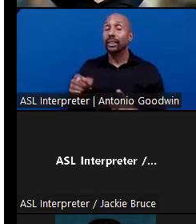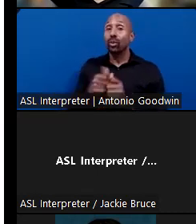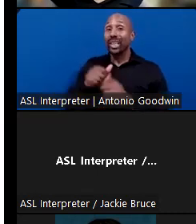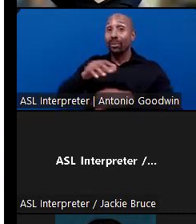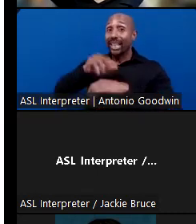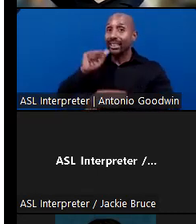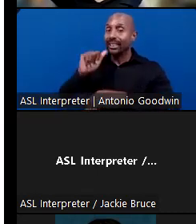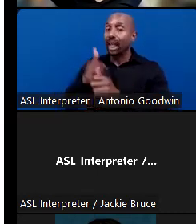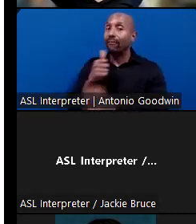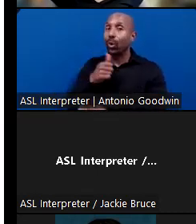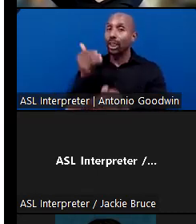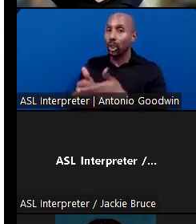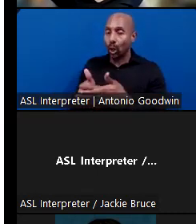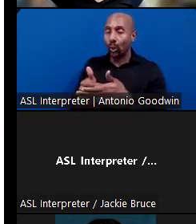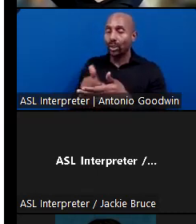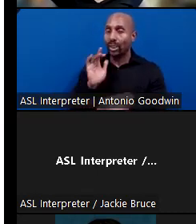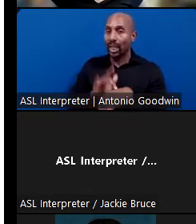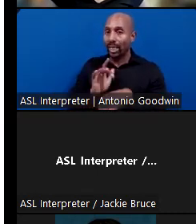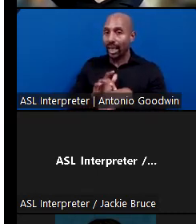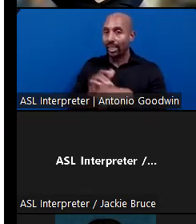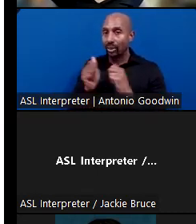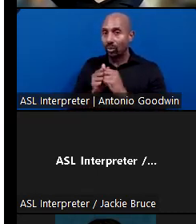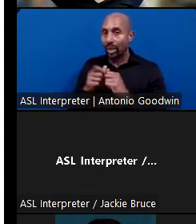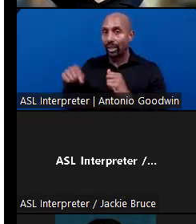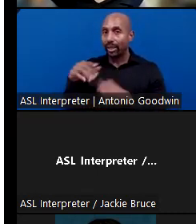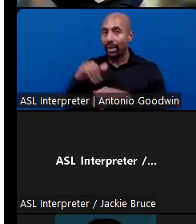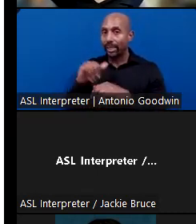which none of us want to do.